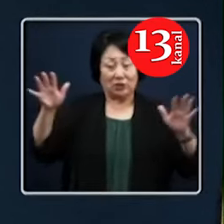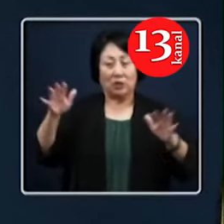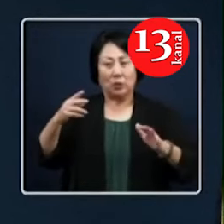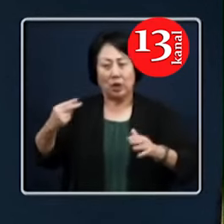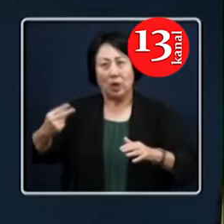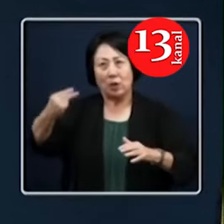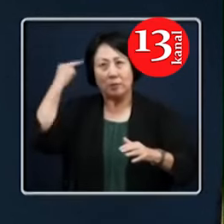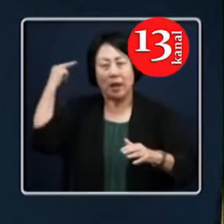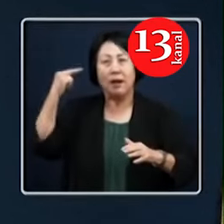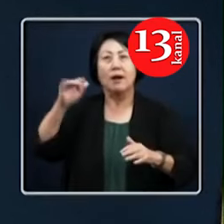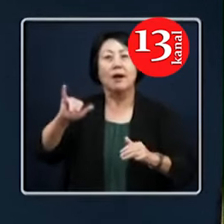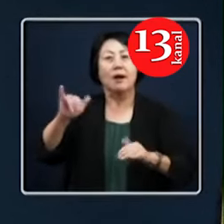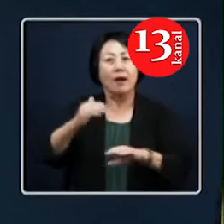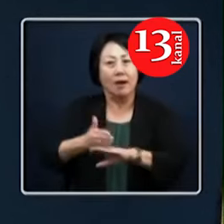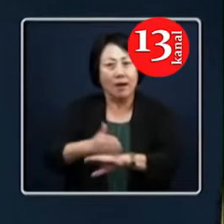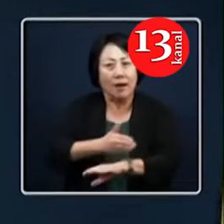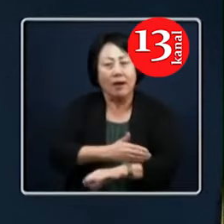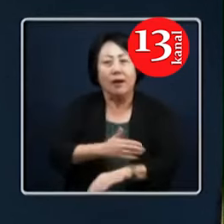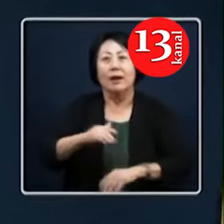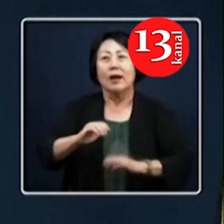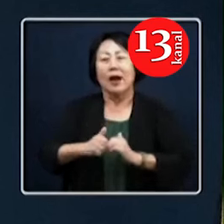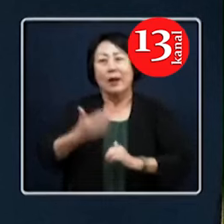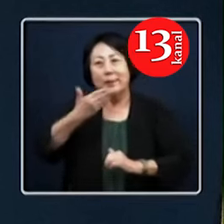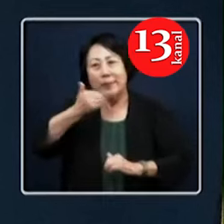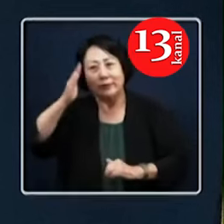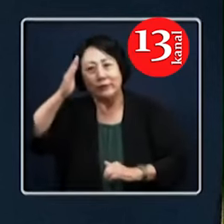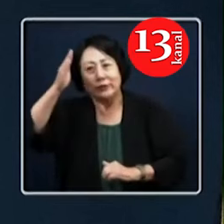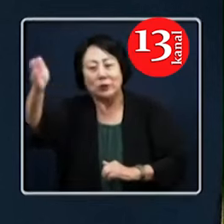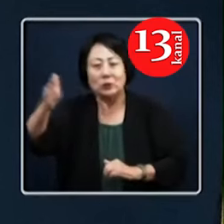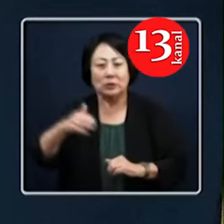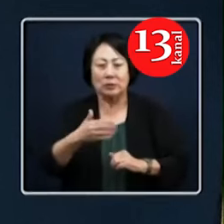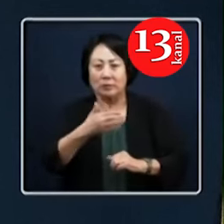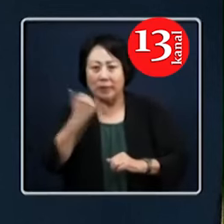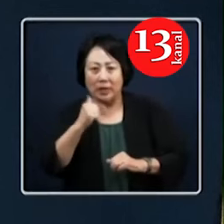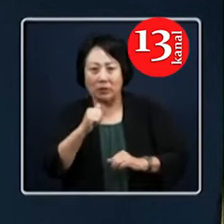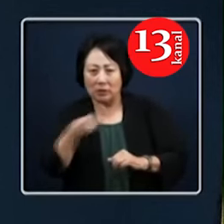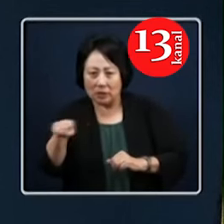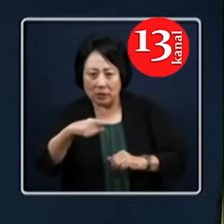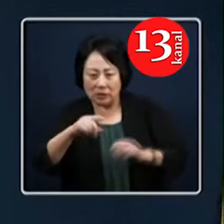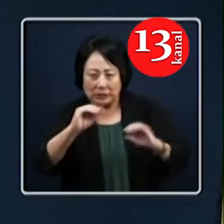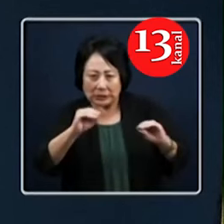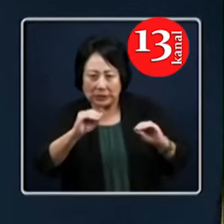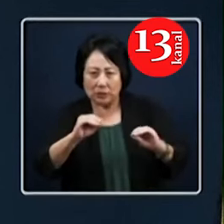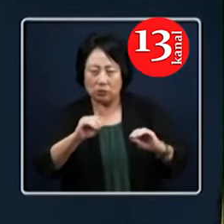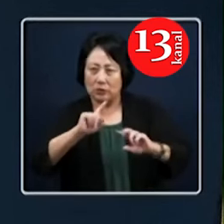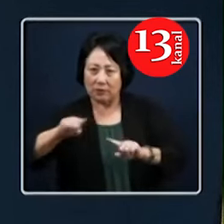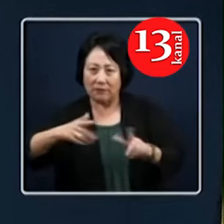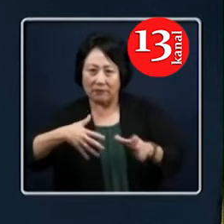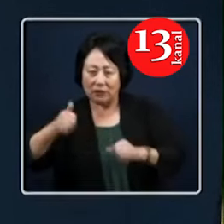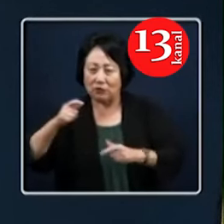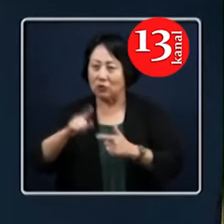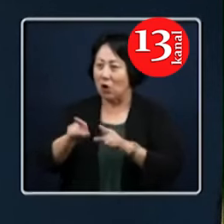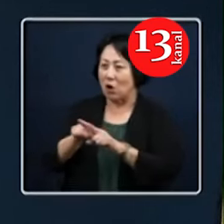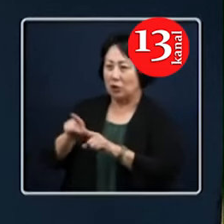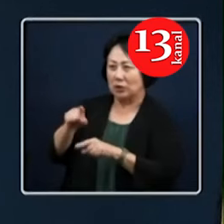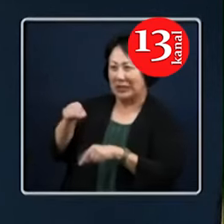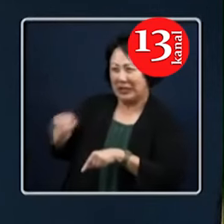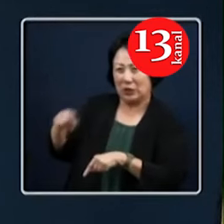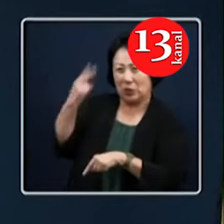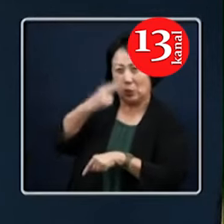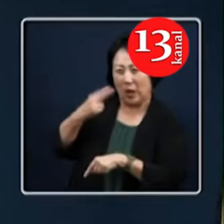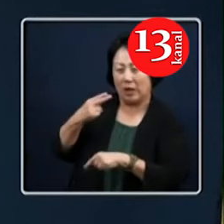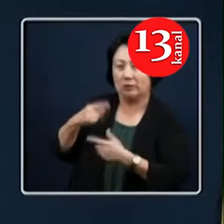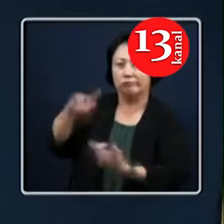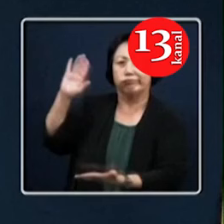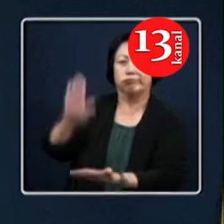implementation strategies to better align with response capabilities and the risks that exist here in the state of Hawaii